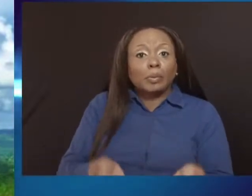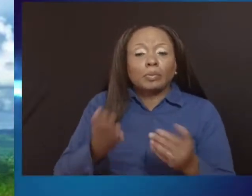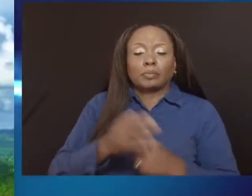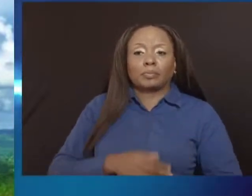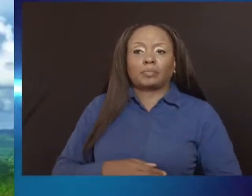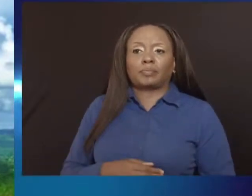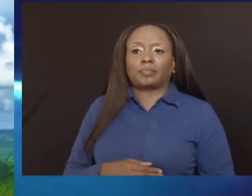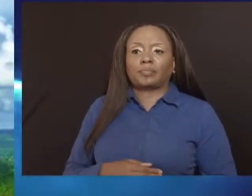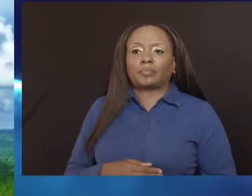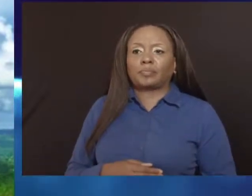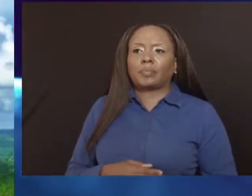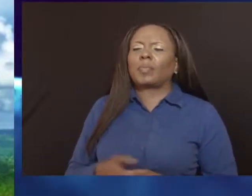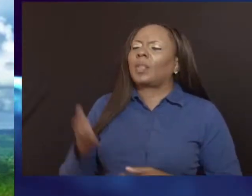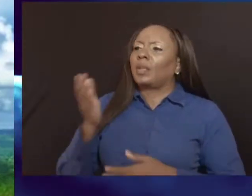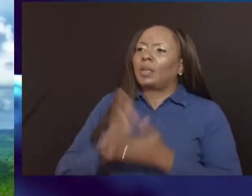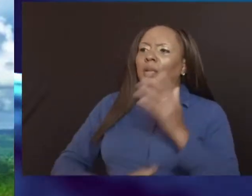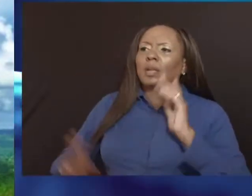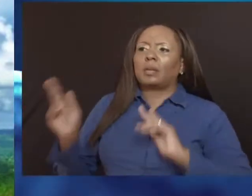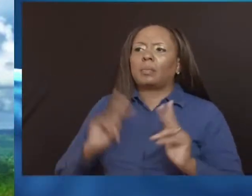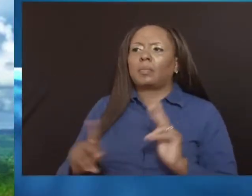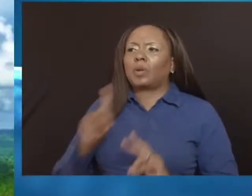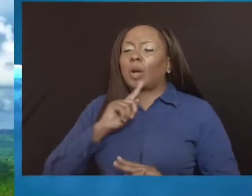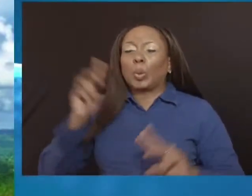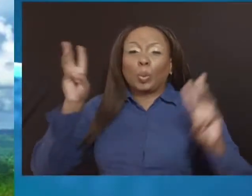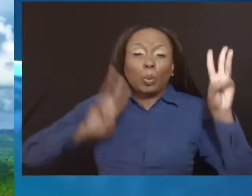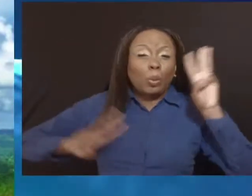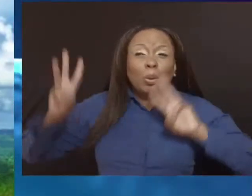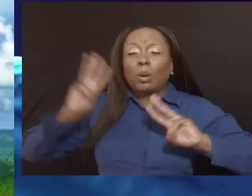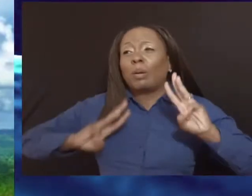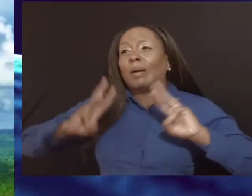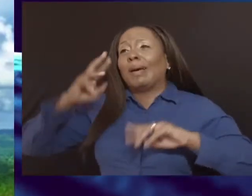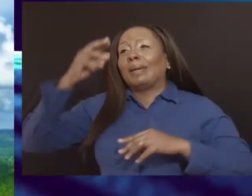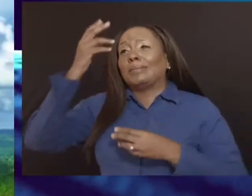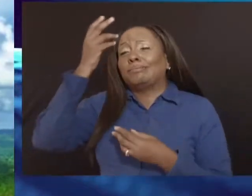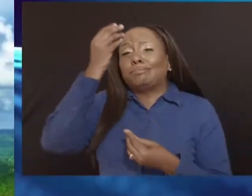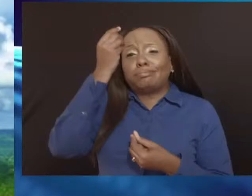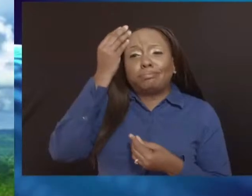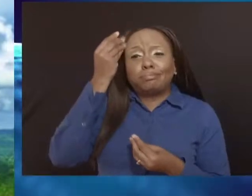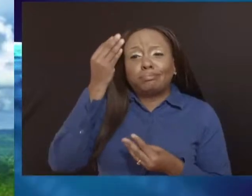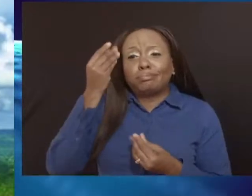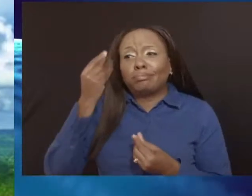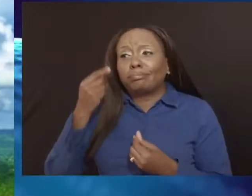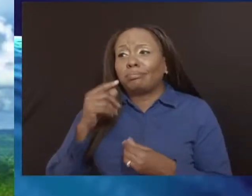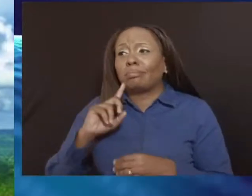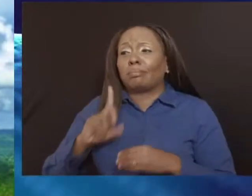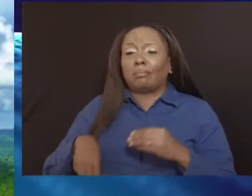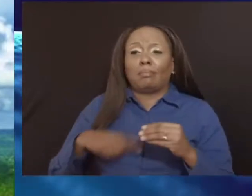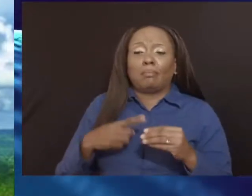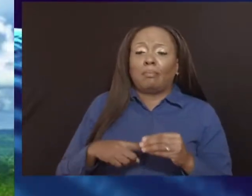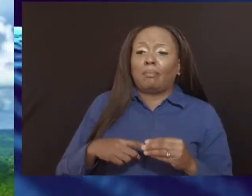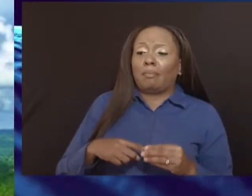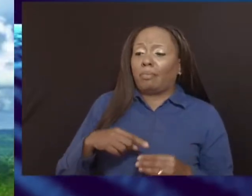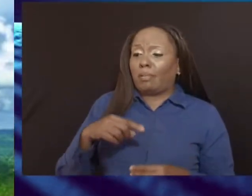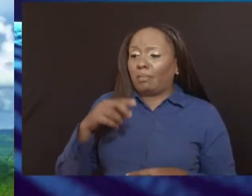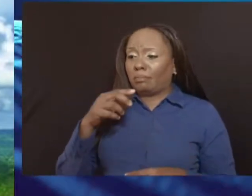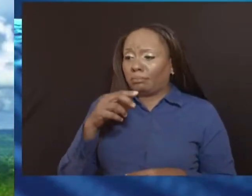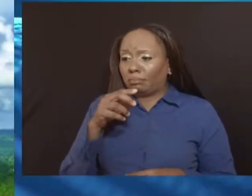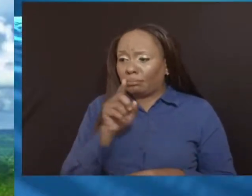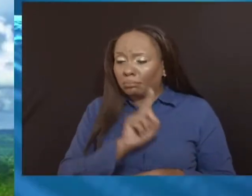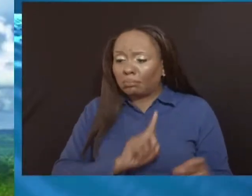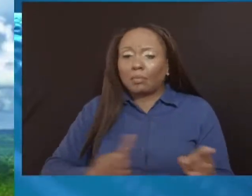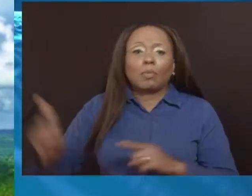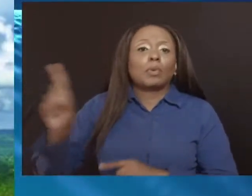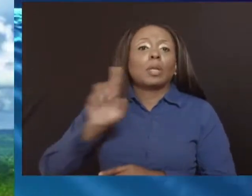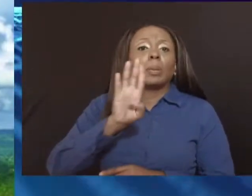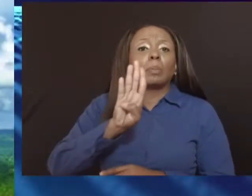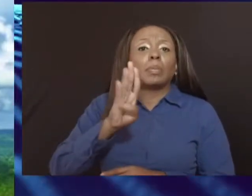some persons who are very concerned, very worried, probably about having to get transported to Harrison Point or